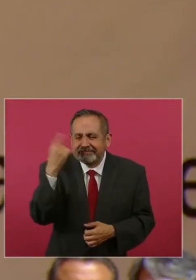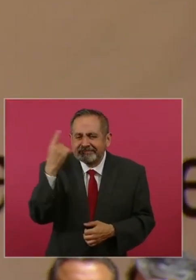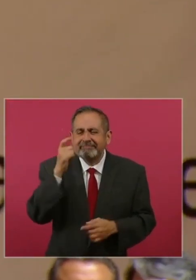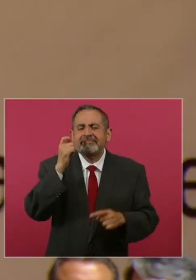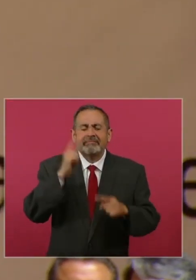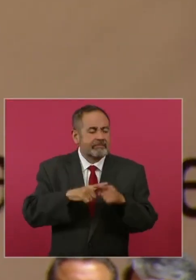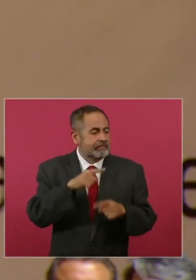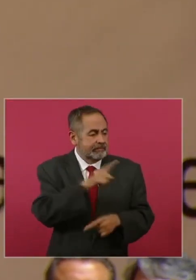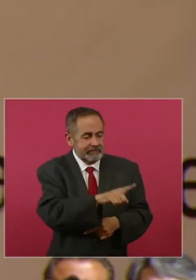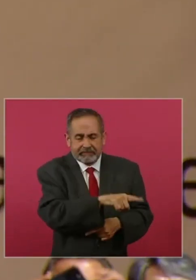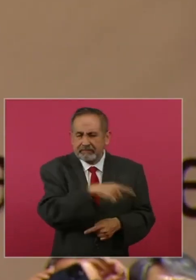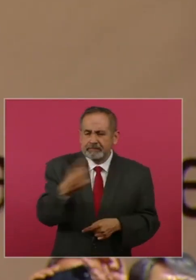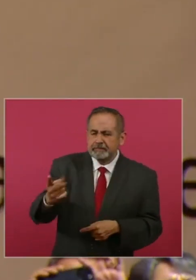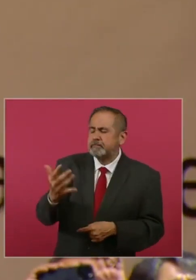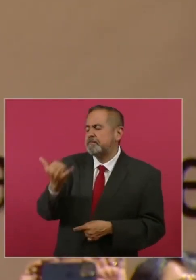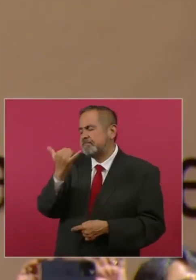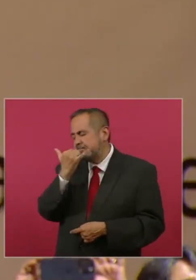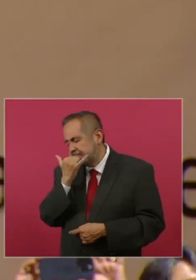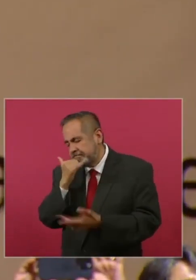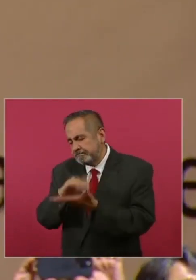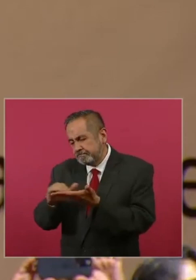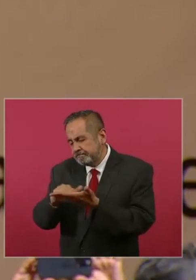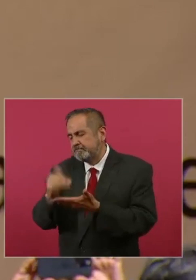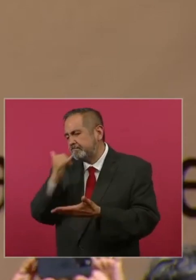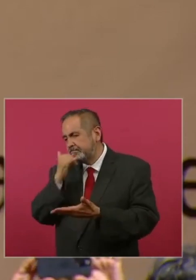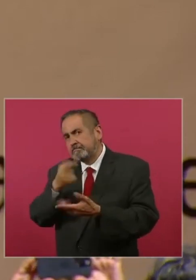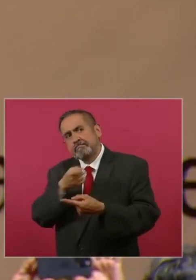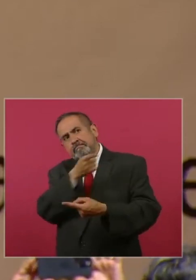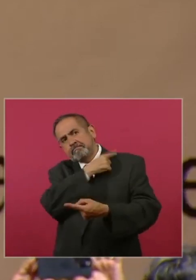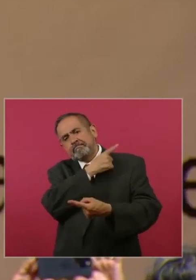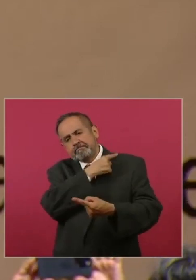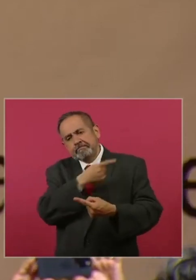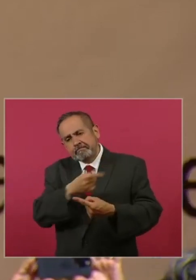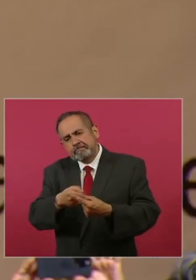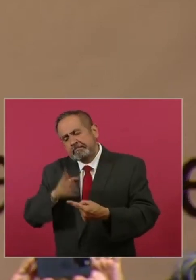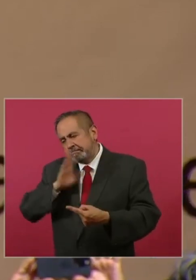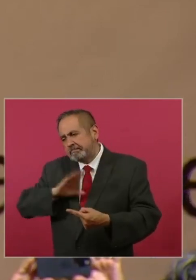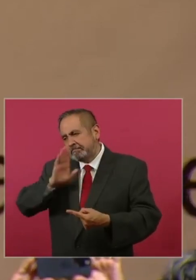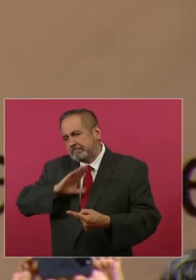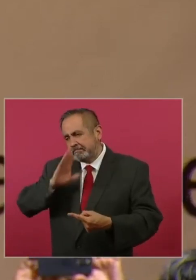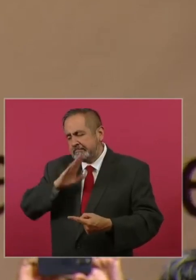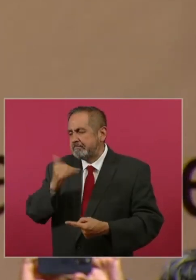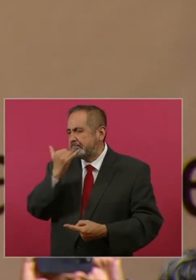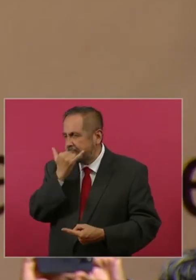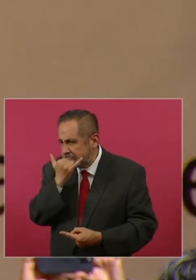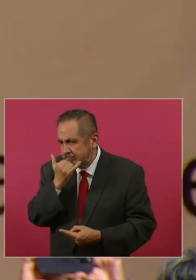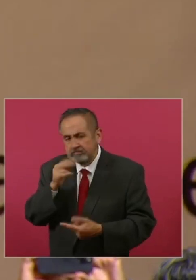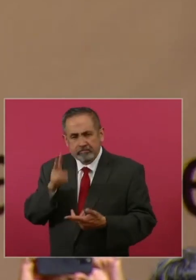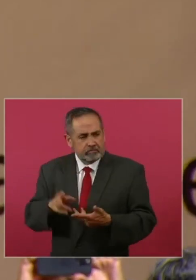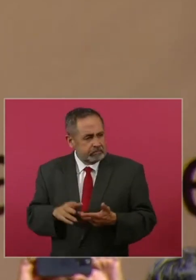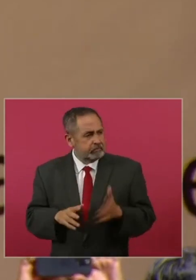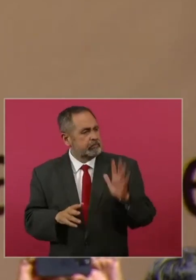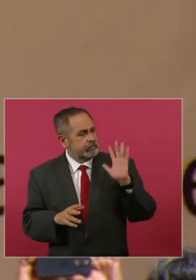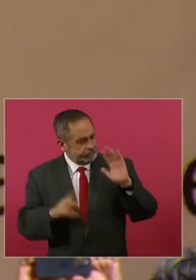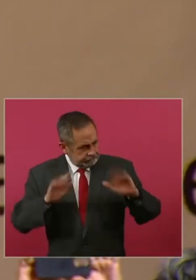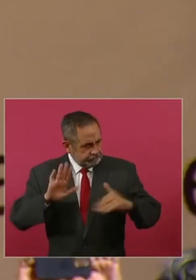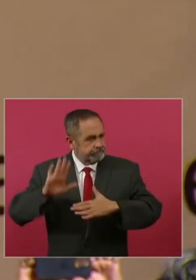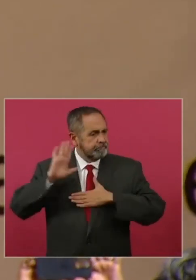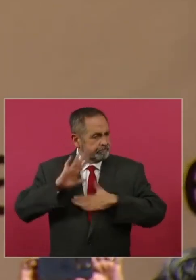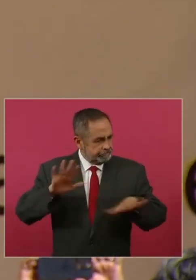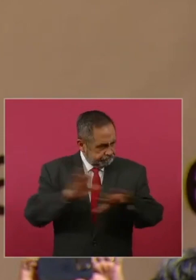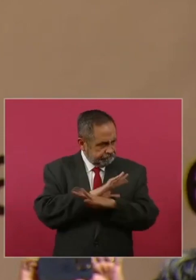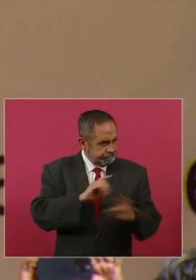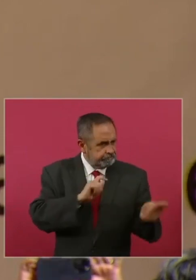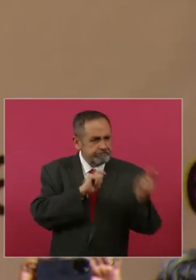el que it ofrecieran so disculpa if they would just por todas sus fechorías for y sinceramente se comprometieran wrong. A